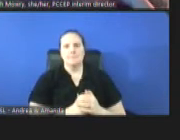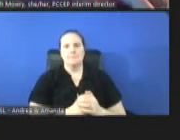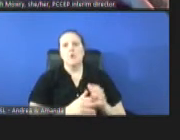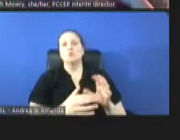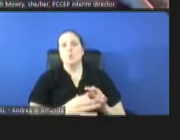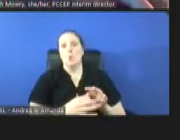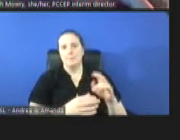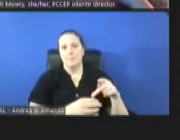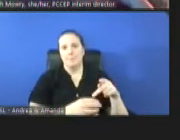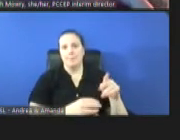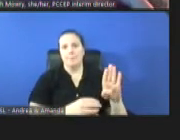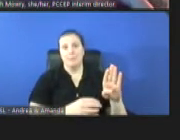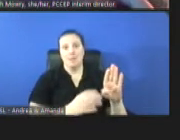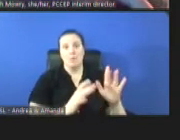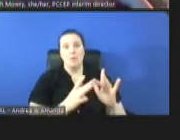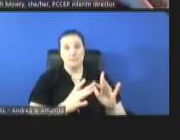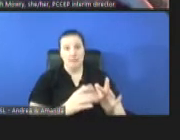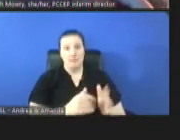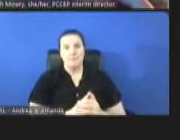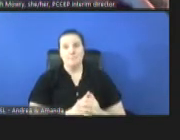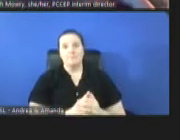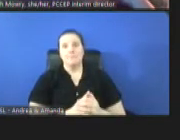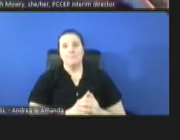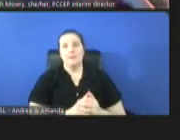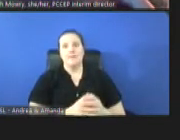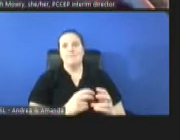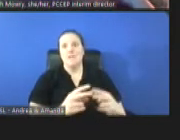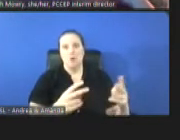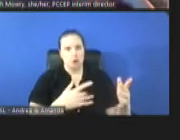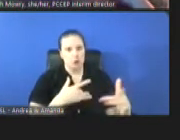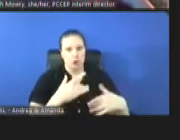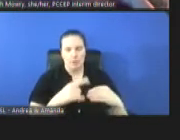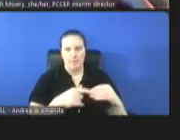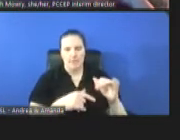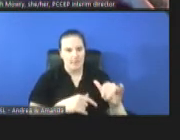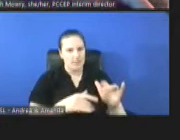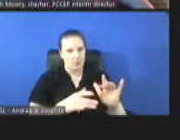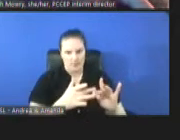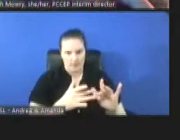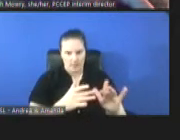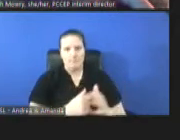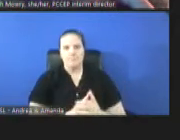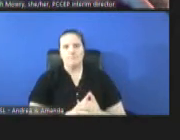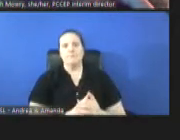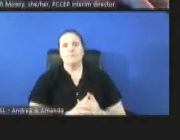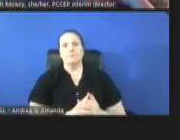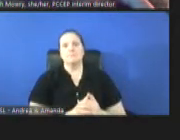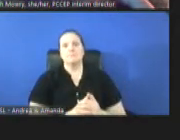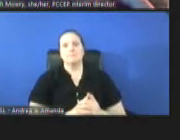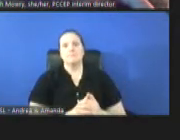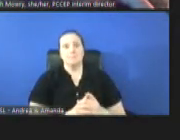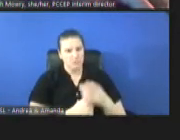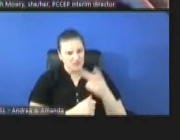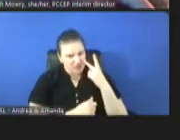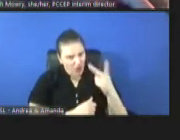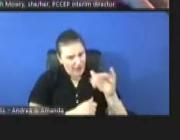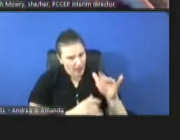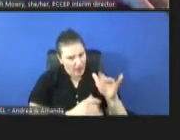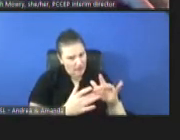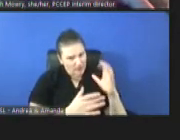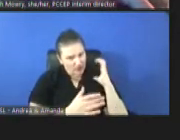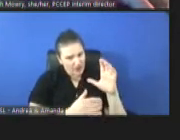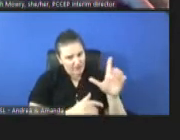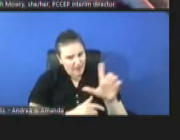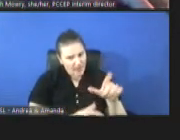PPB website. And I was very concerned about this website. And so have you seen that website, Chief